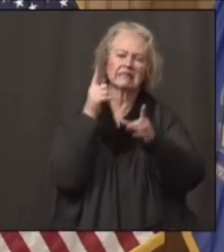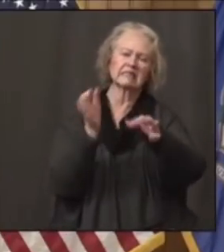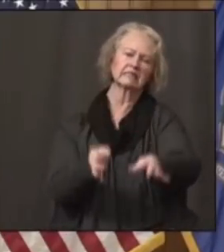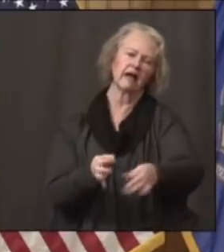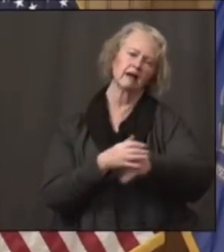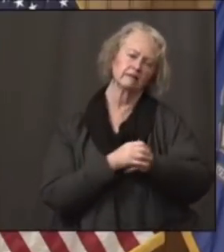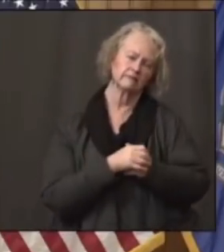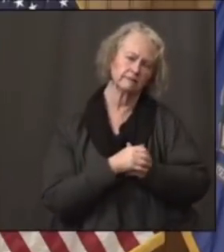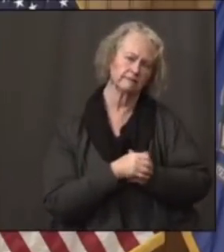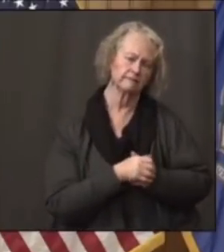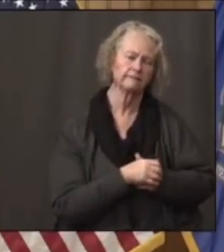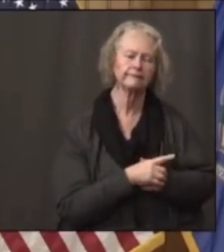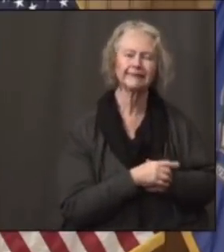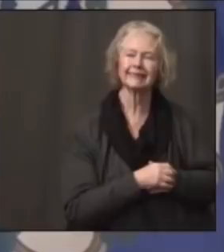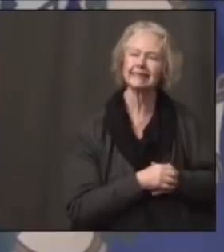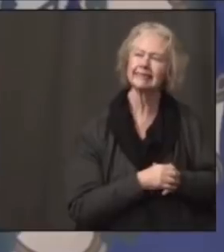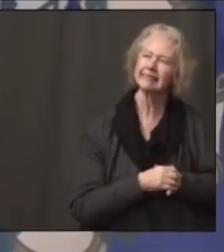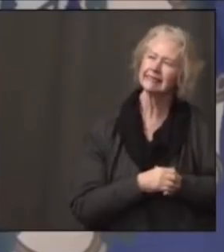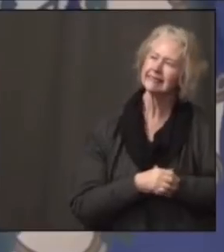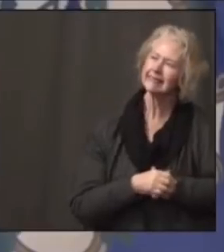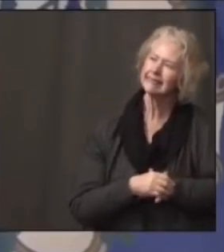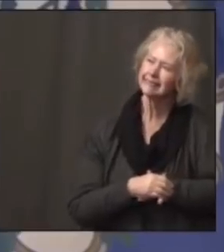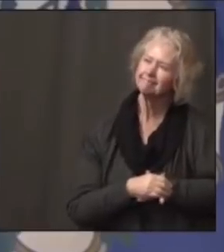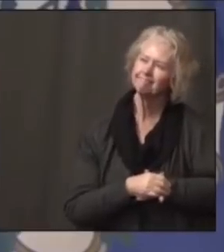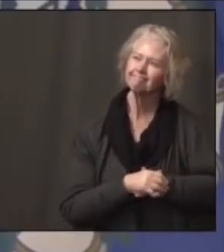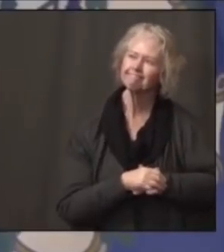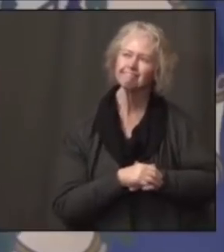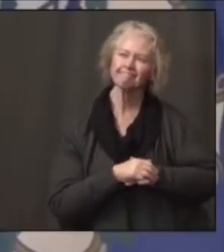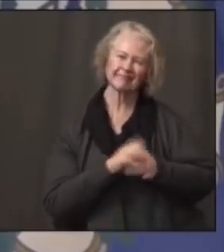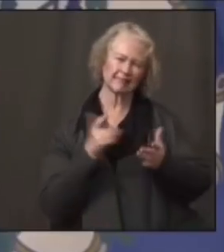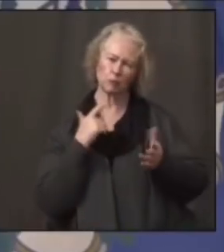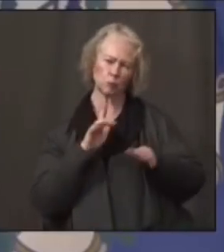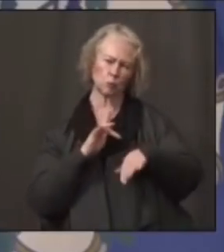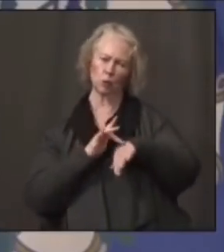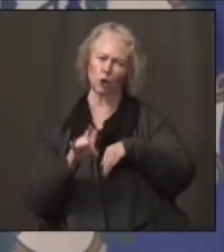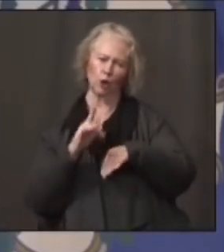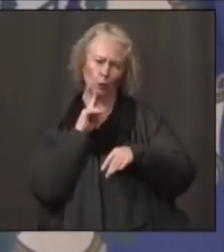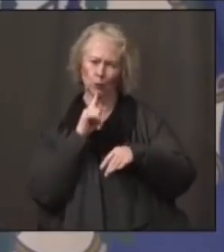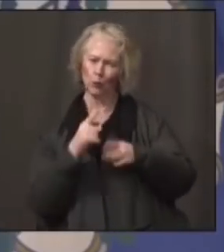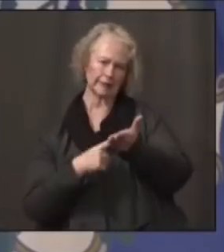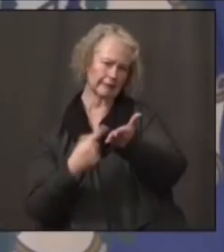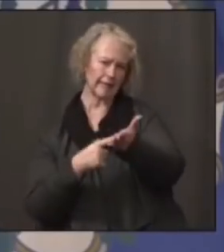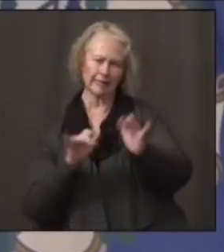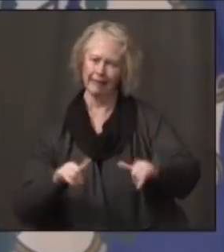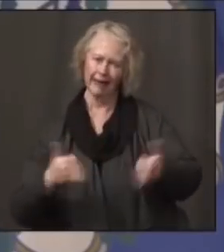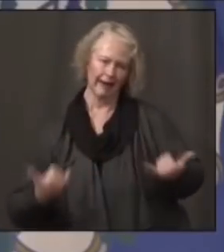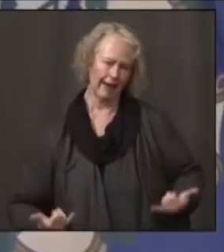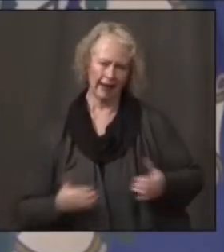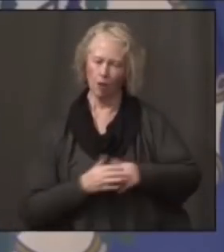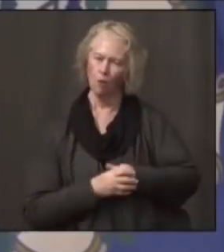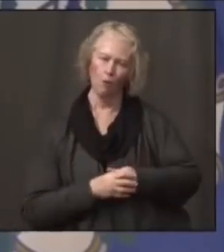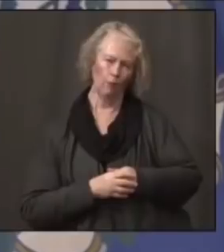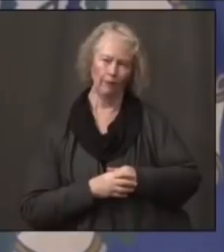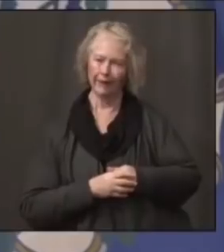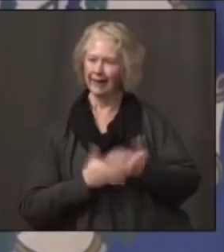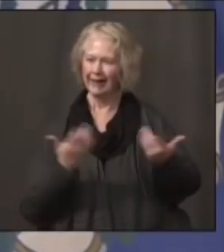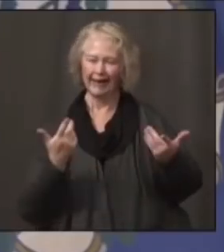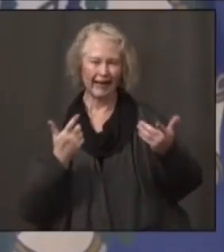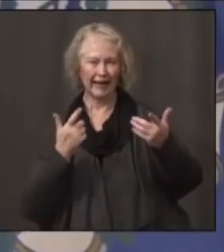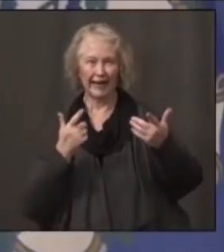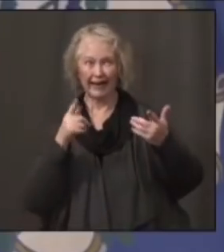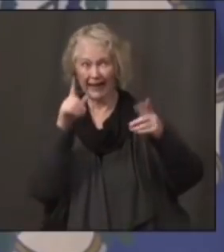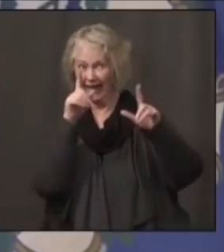have been? I think that's very premature. I mean, frankly, right now, none of the testing has even included kids